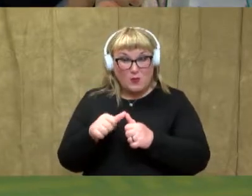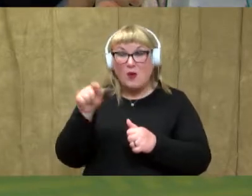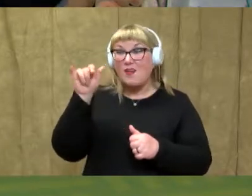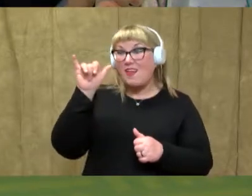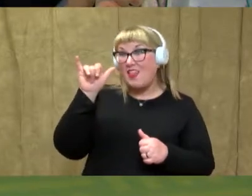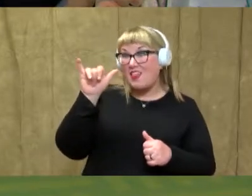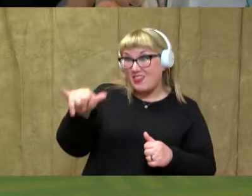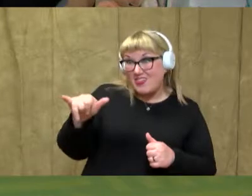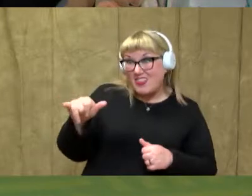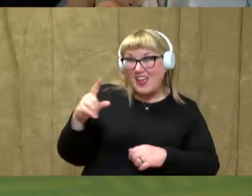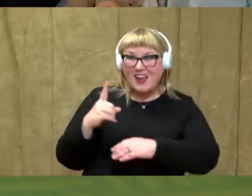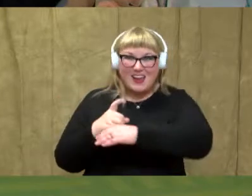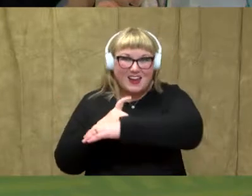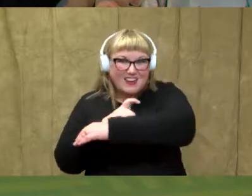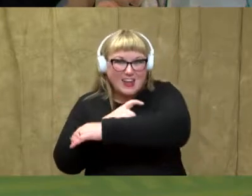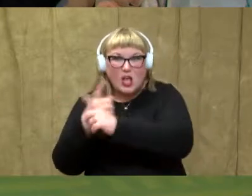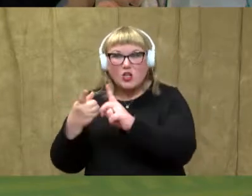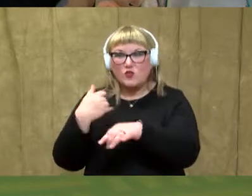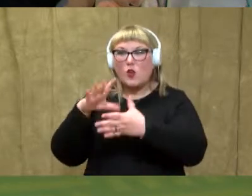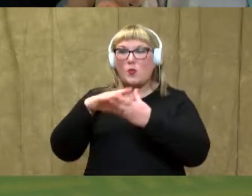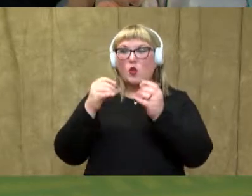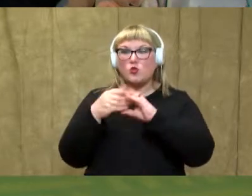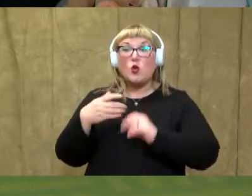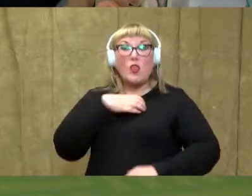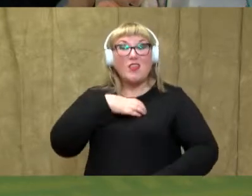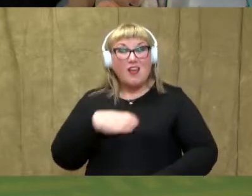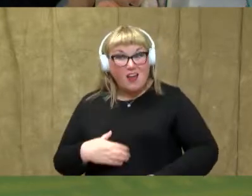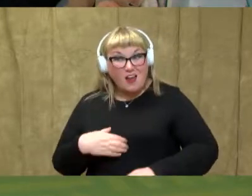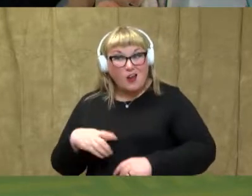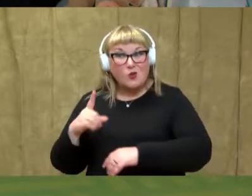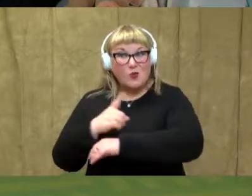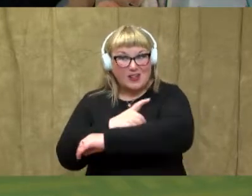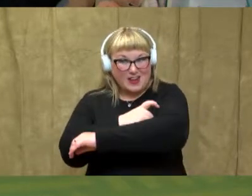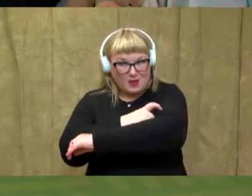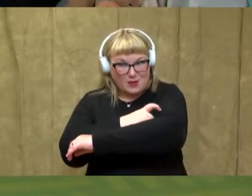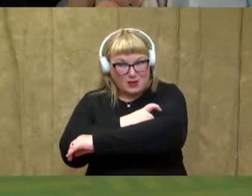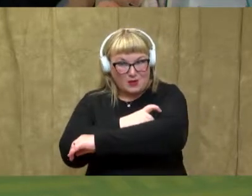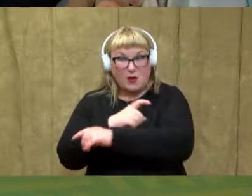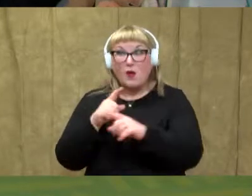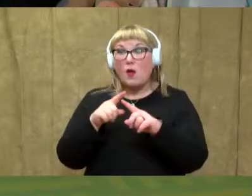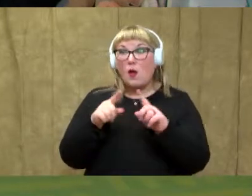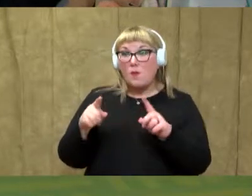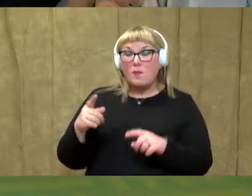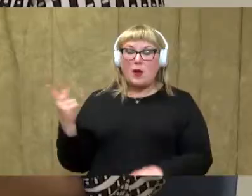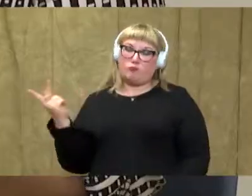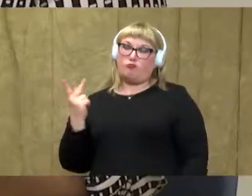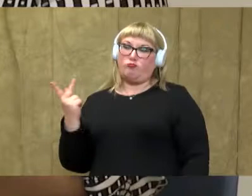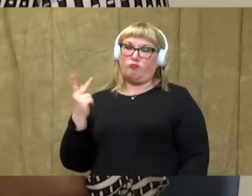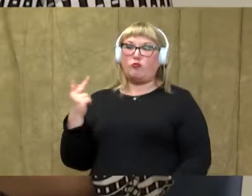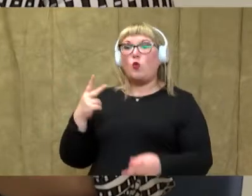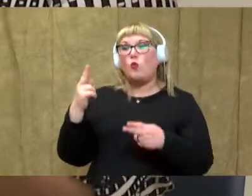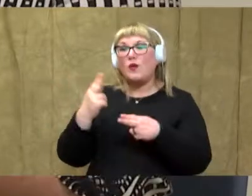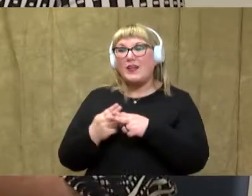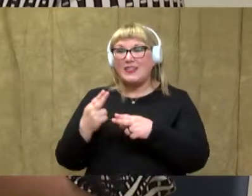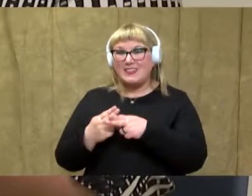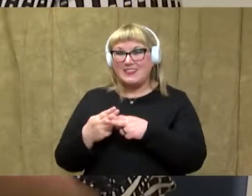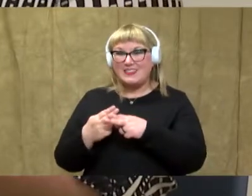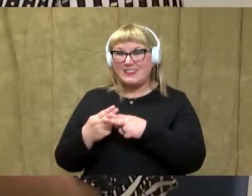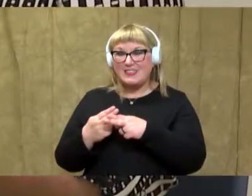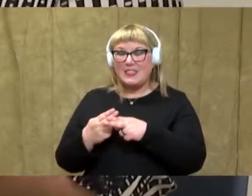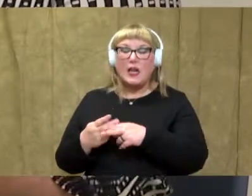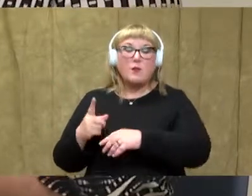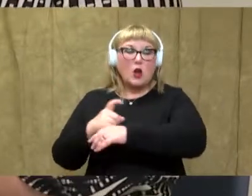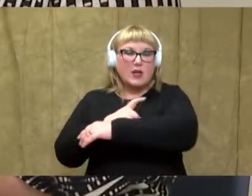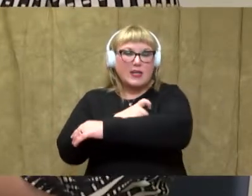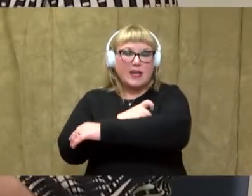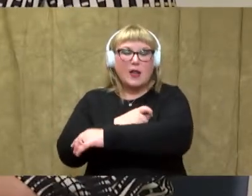caterpillar right here, it comes from the story The Very Hungry Caterpillar. But Miss Harris and I named our caterpillar Patience.